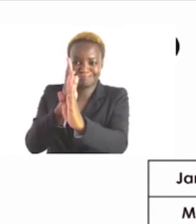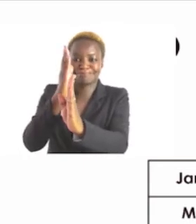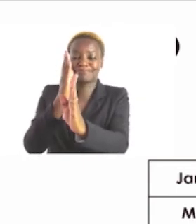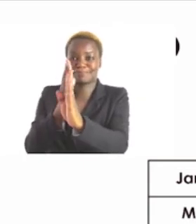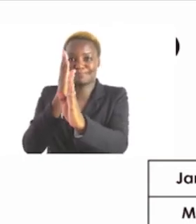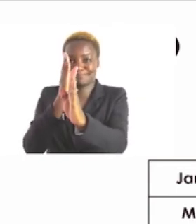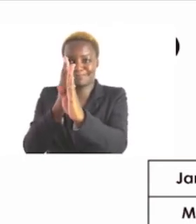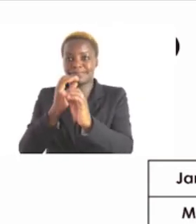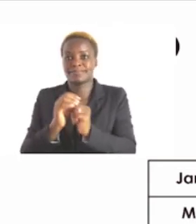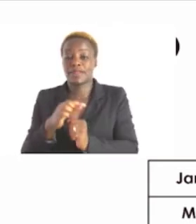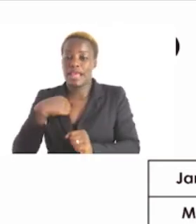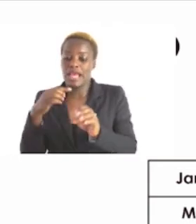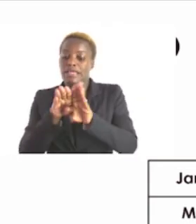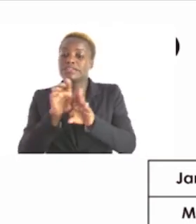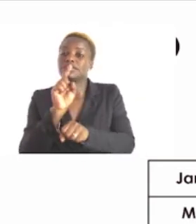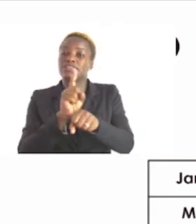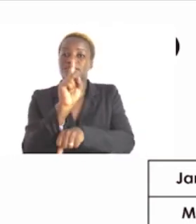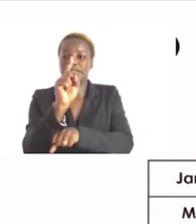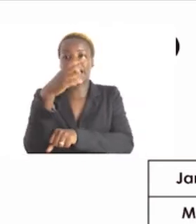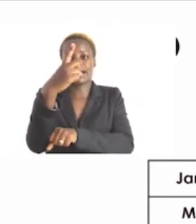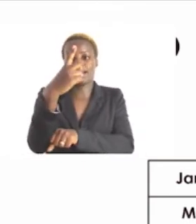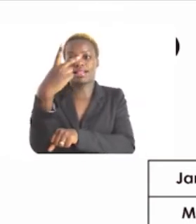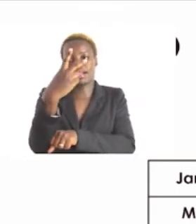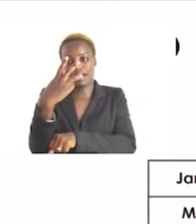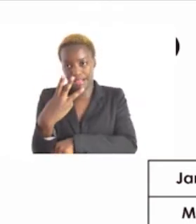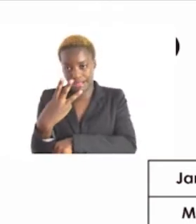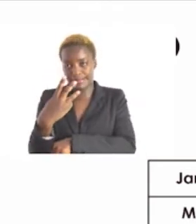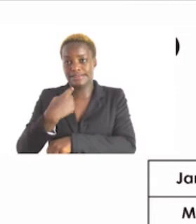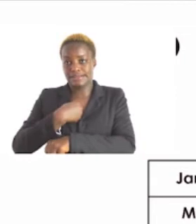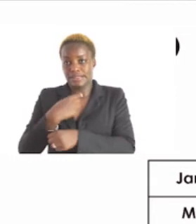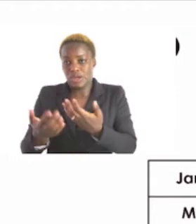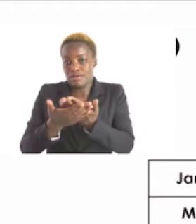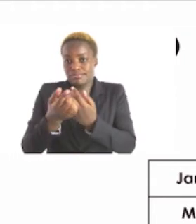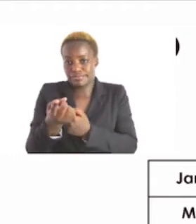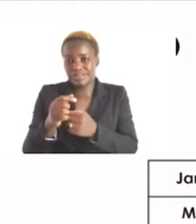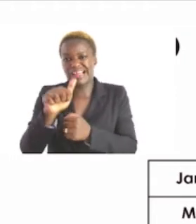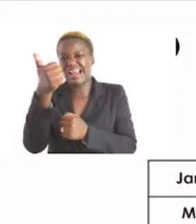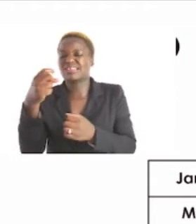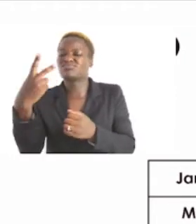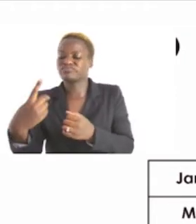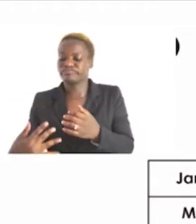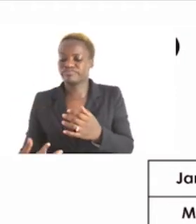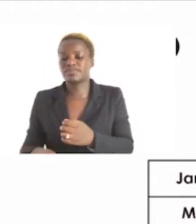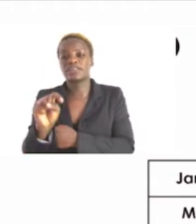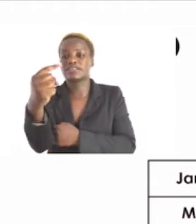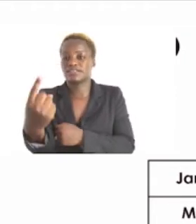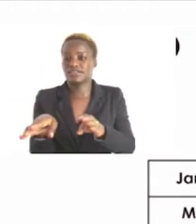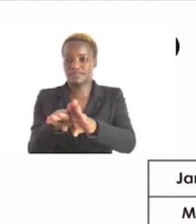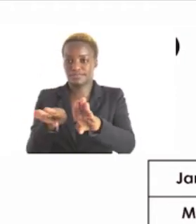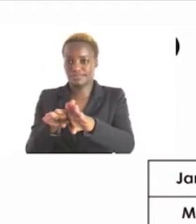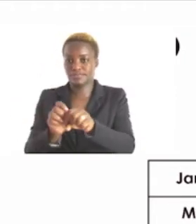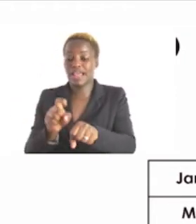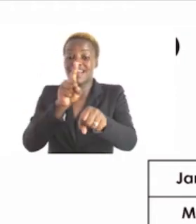will do the first until the 3rd activity with you, and the rest you can do it on your own. For example, the